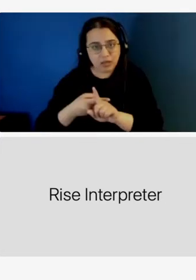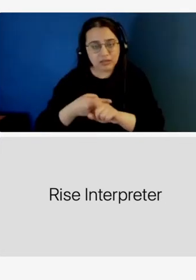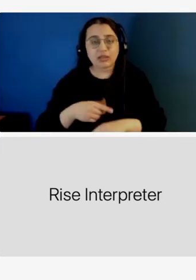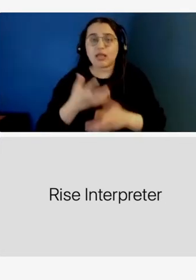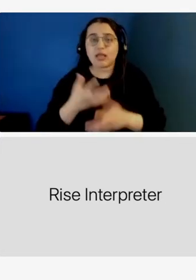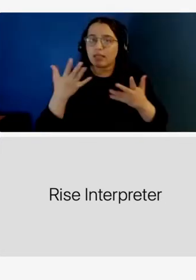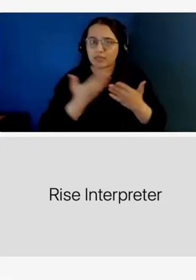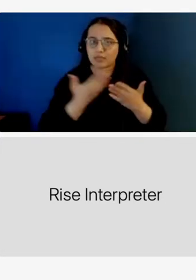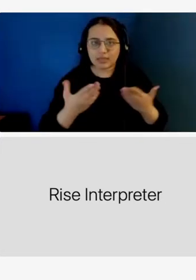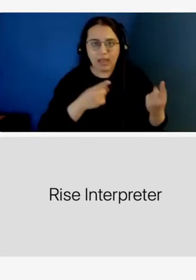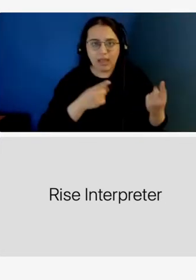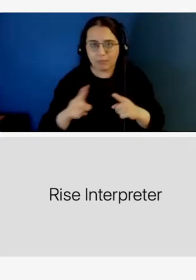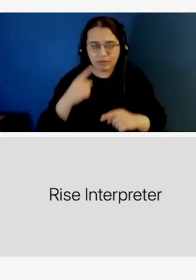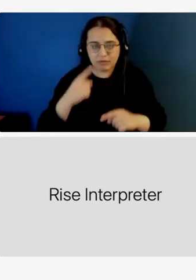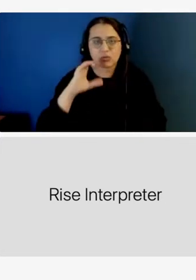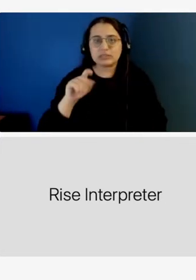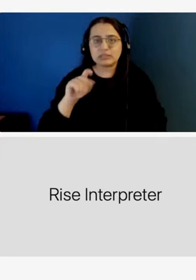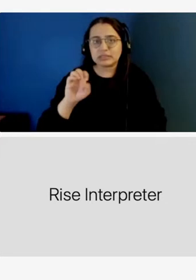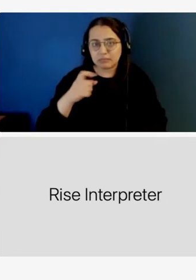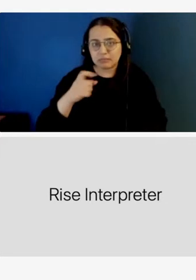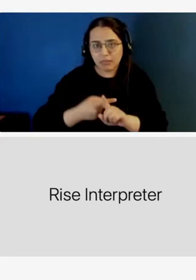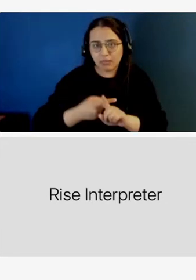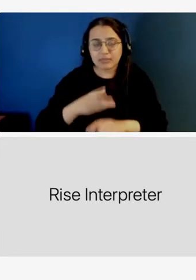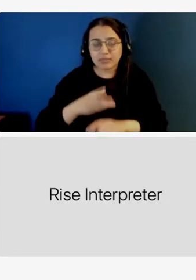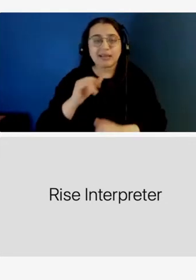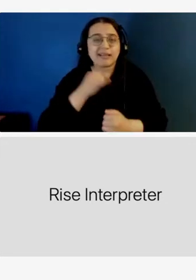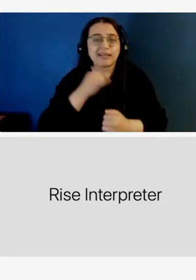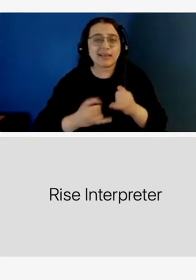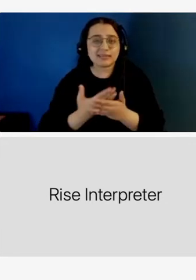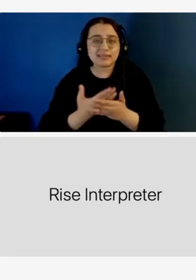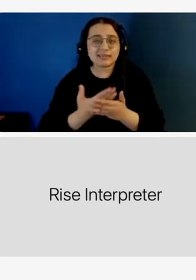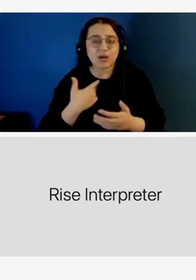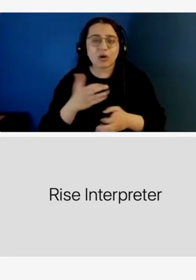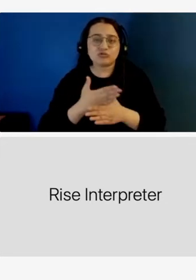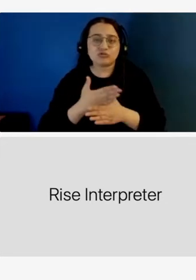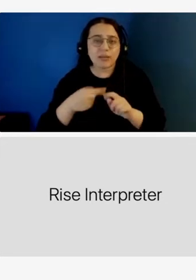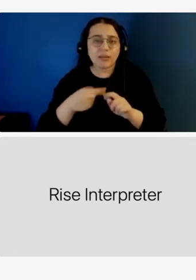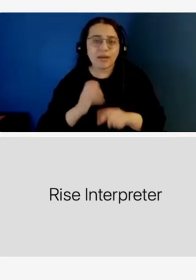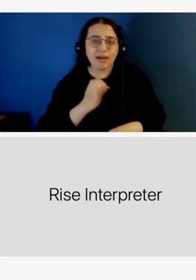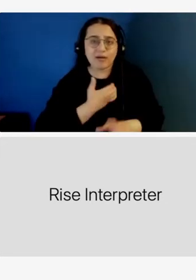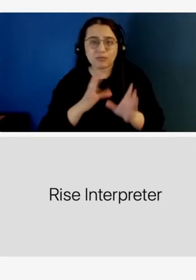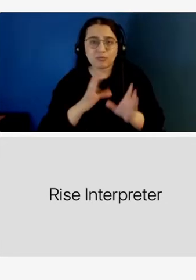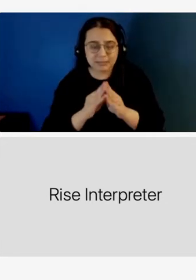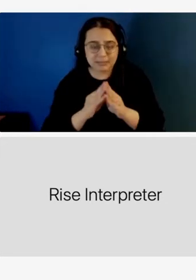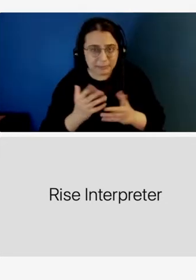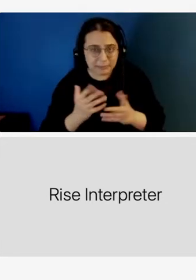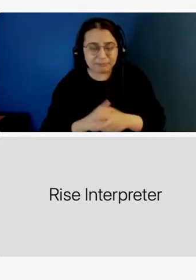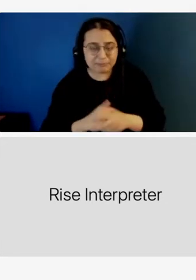And then the last thing I wanted to share about our meeting is I had brought up last year when